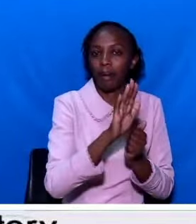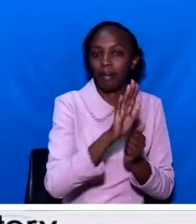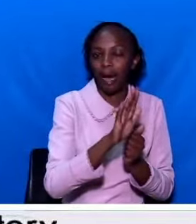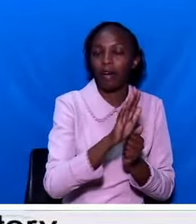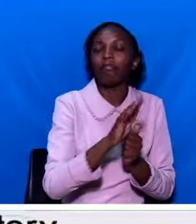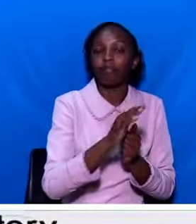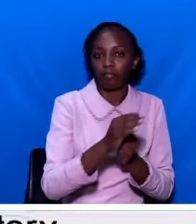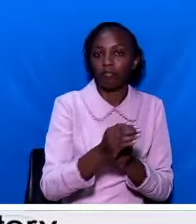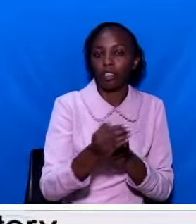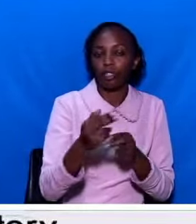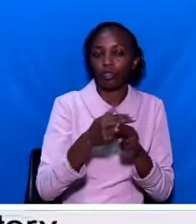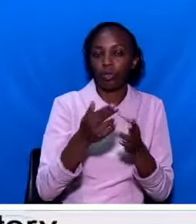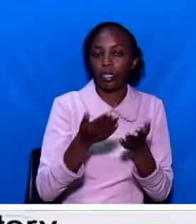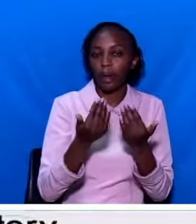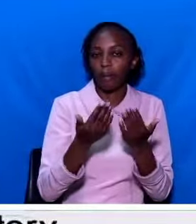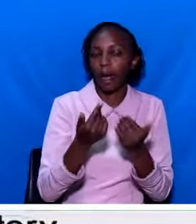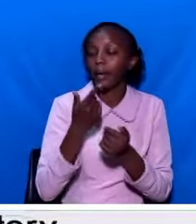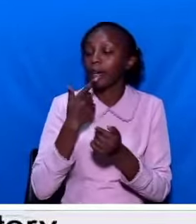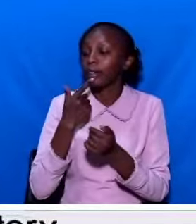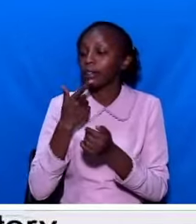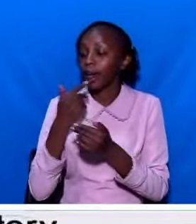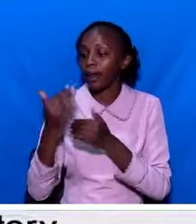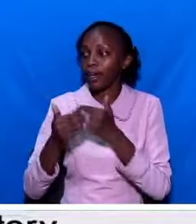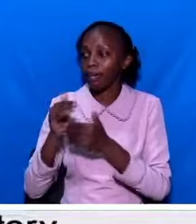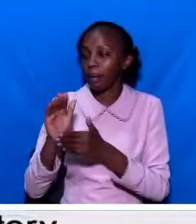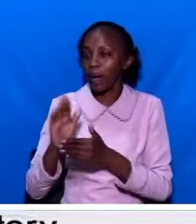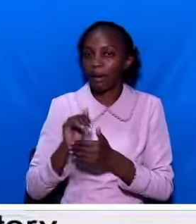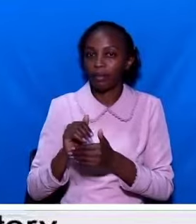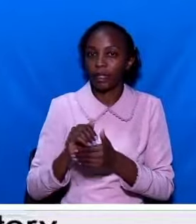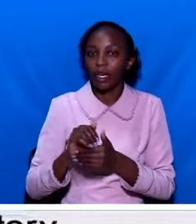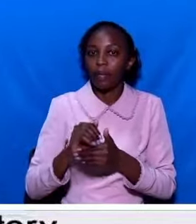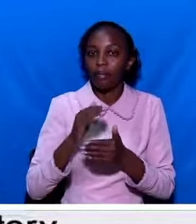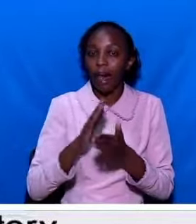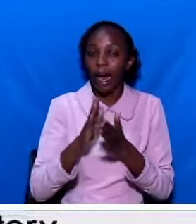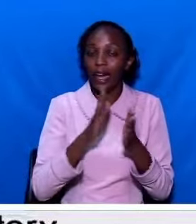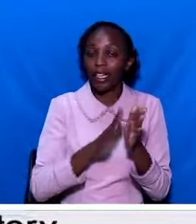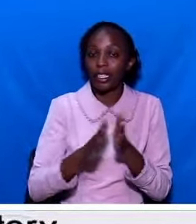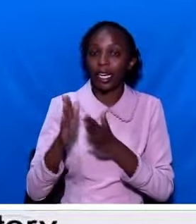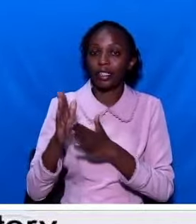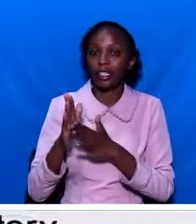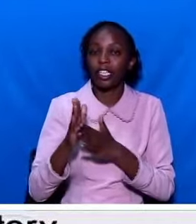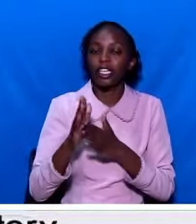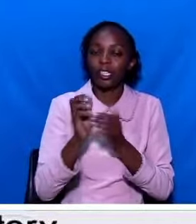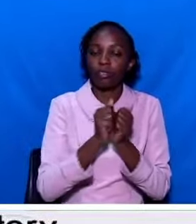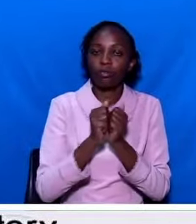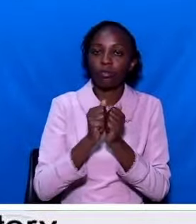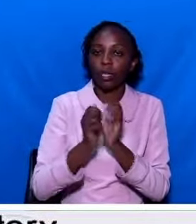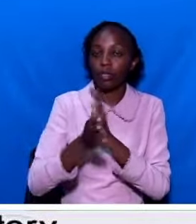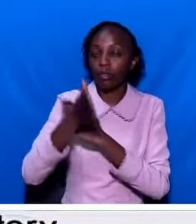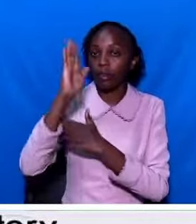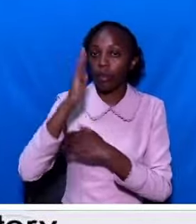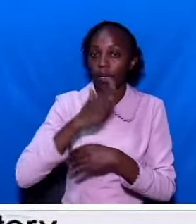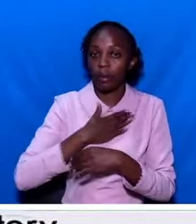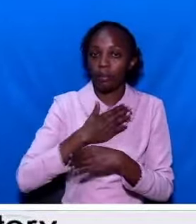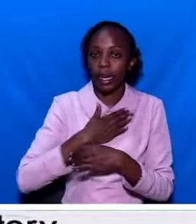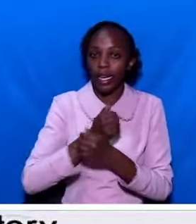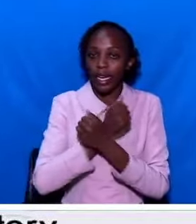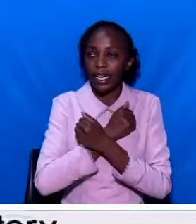Hallelujah. Tell the neighbor, my destiny is with my God. He loves my